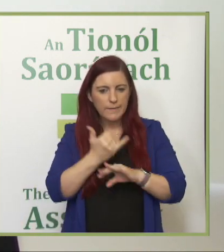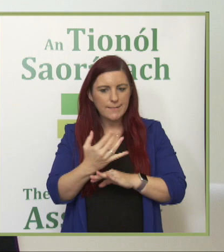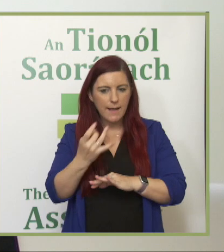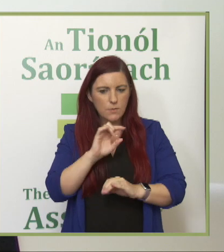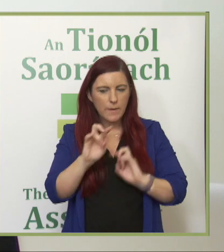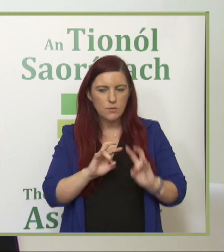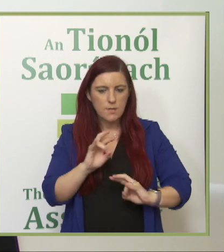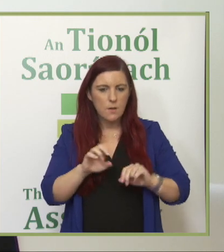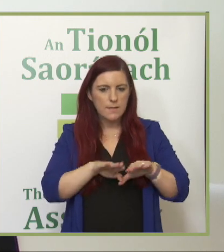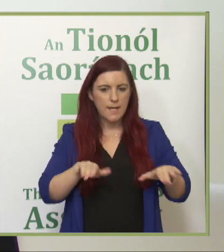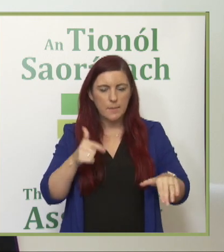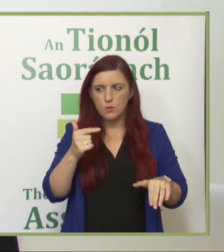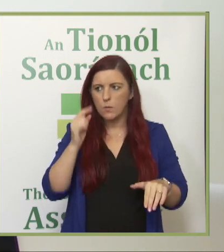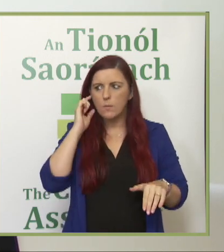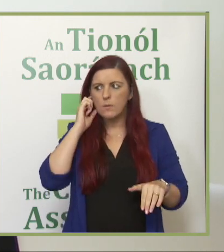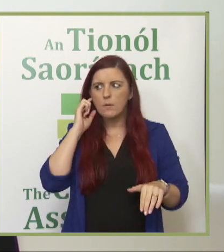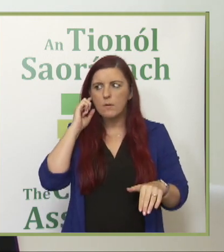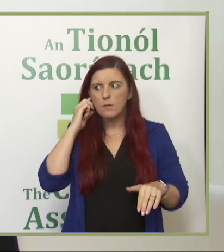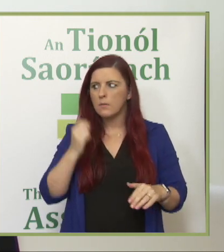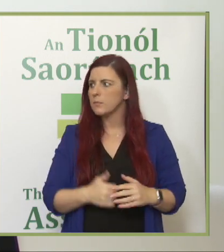So table 2, if I can go to Marcus.